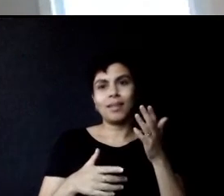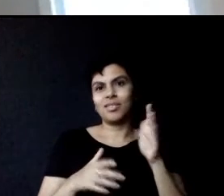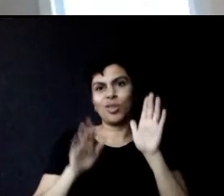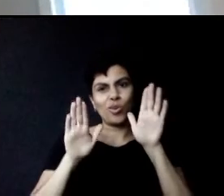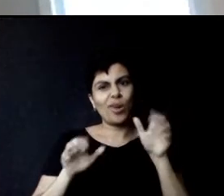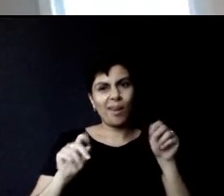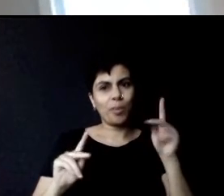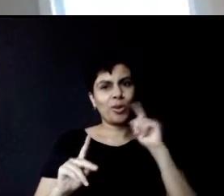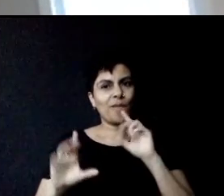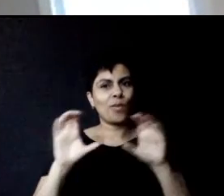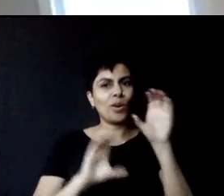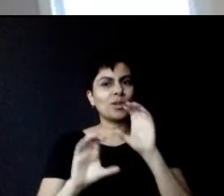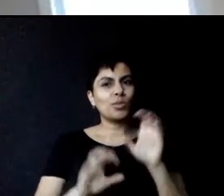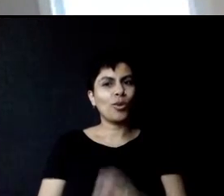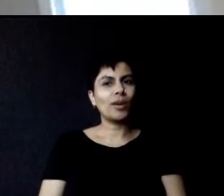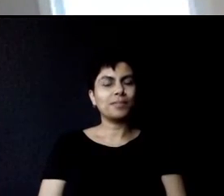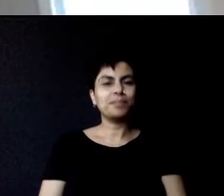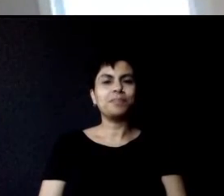well.